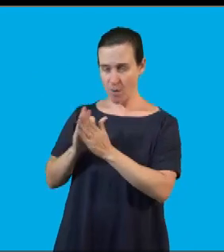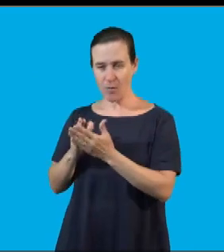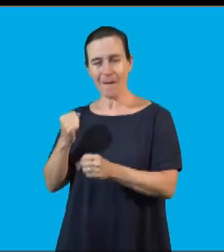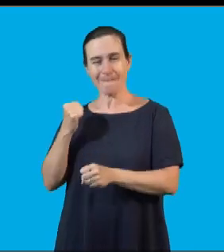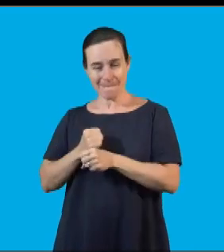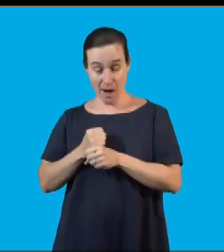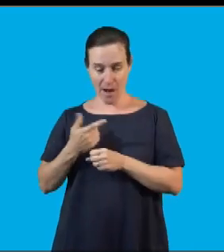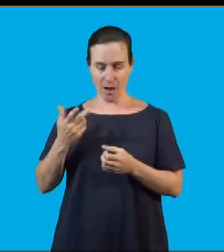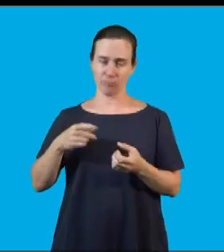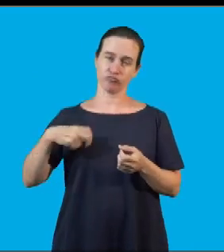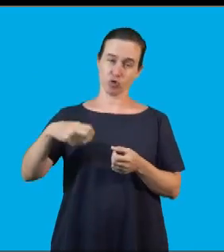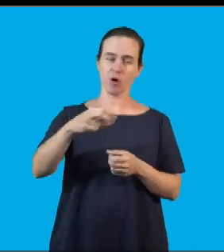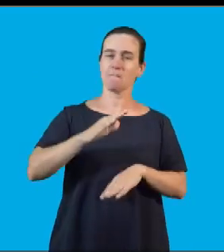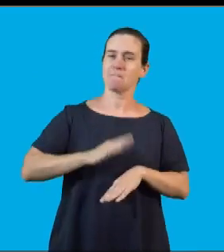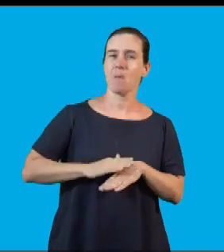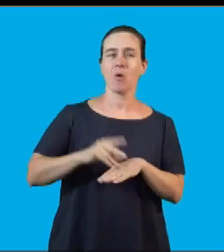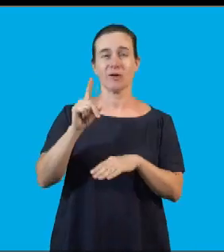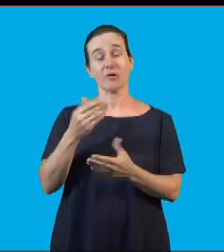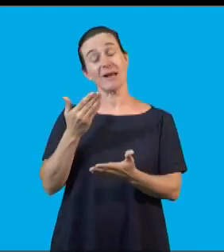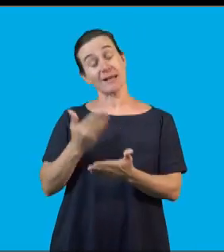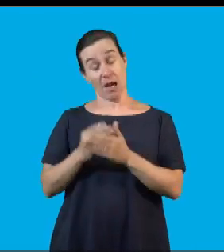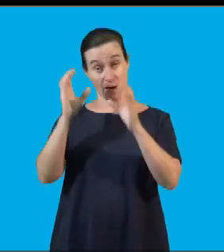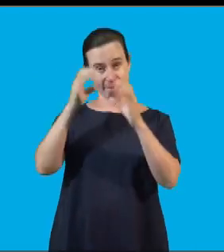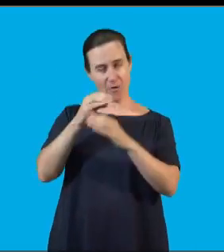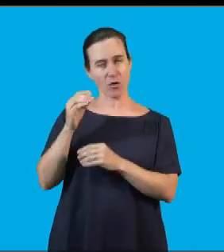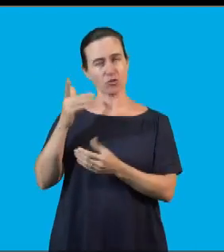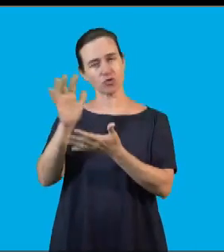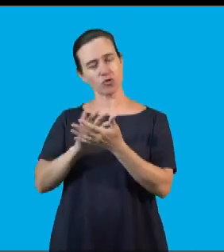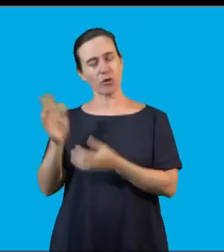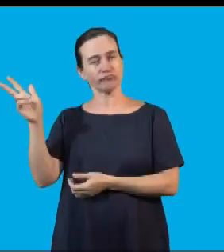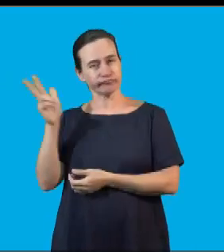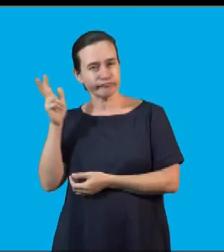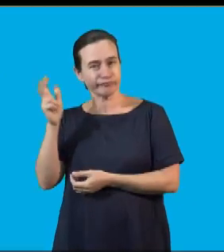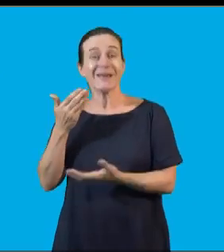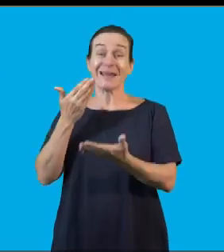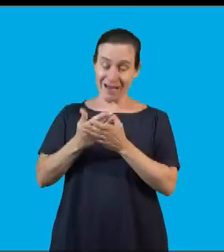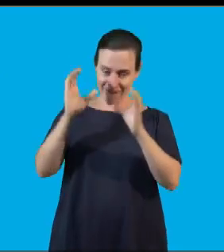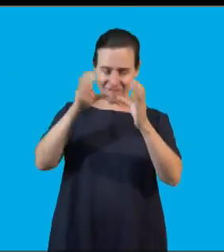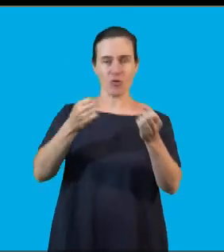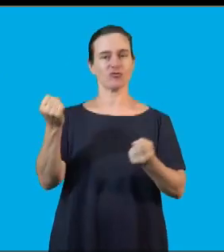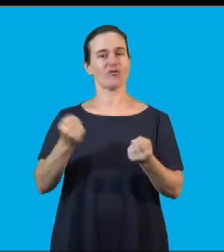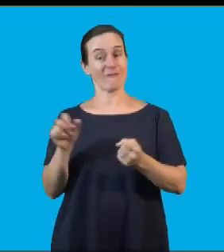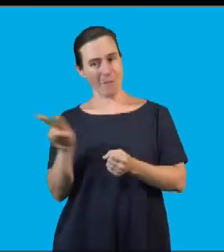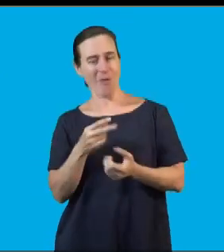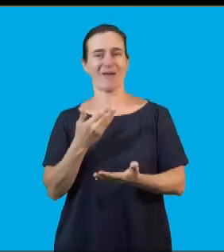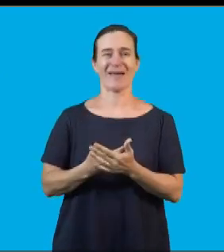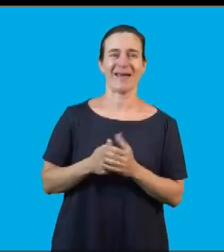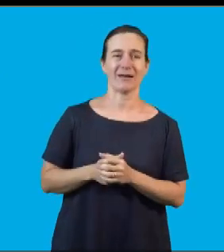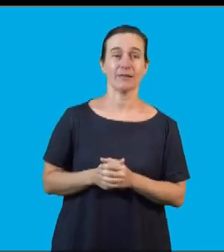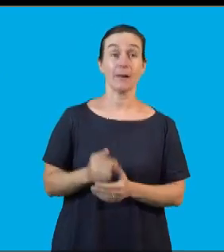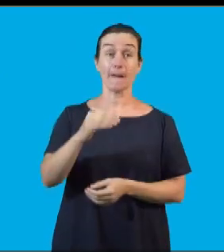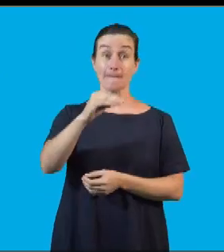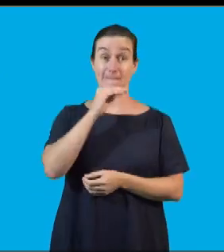enhances her journey. Her ability to focus on both the story and driving is evident. So the portrayal of the